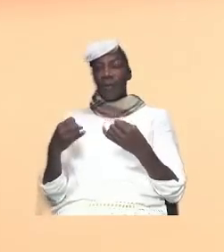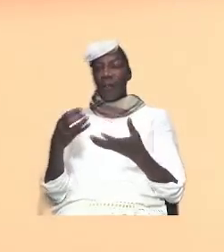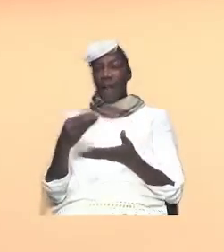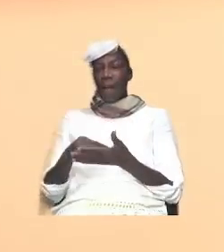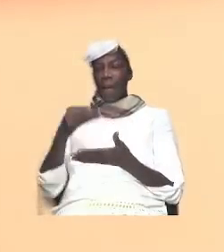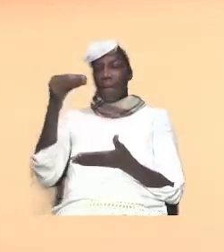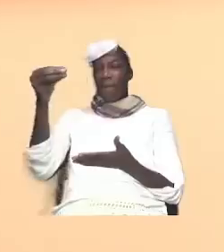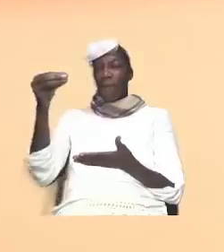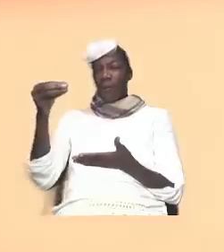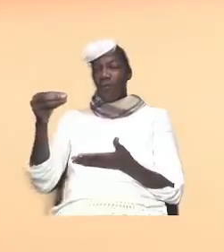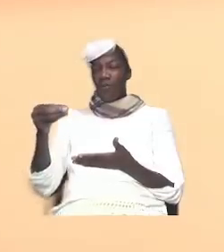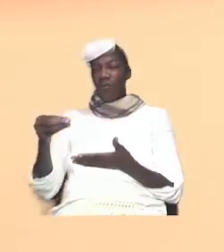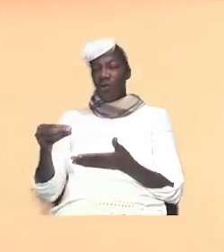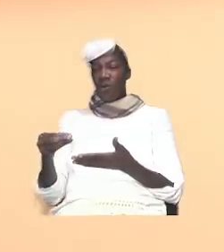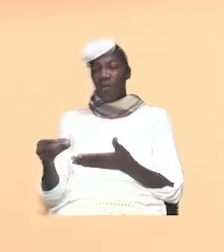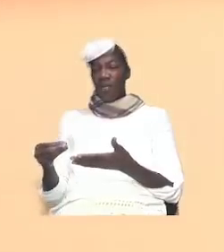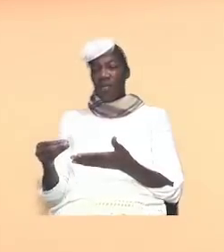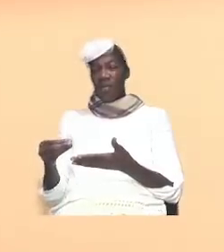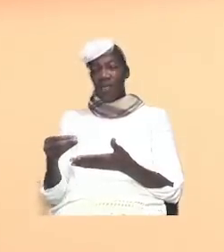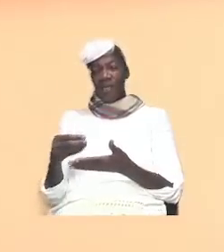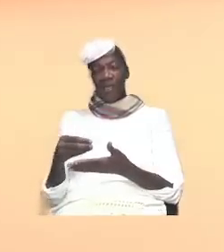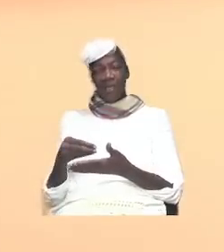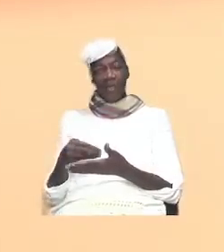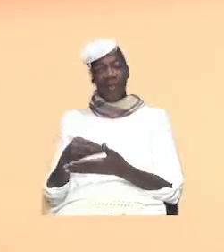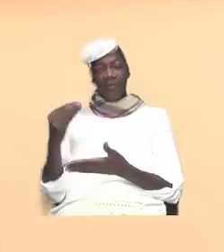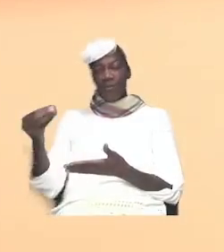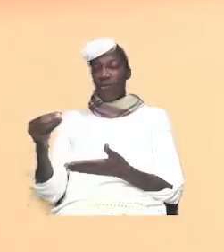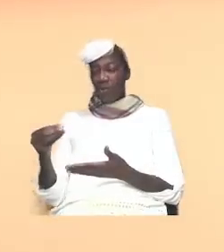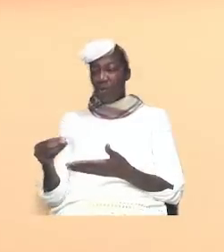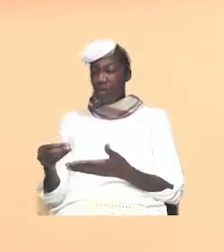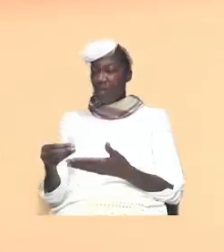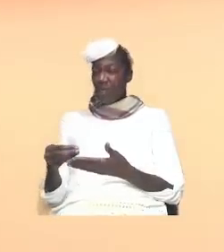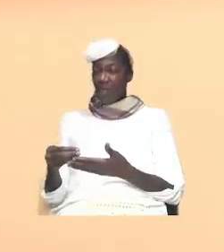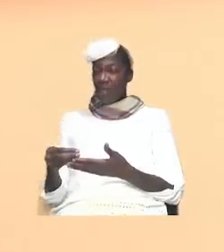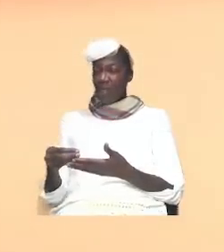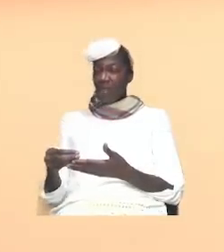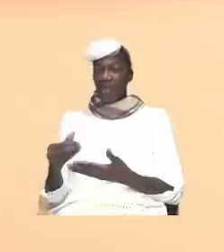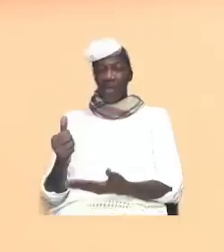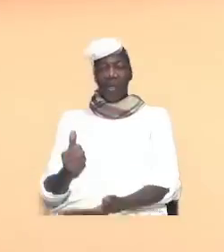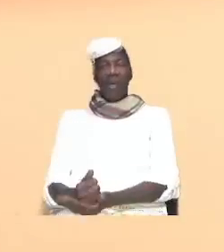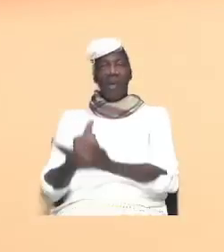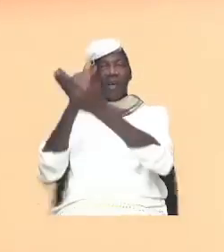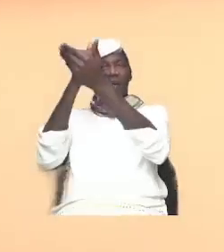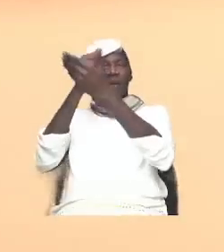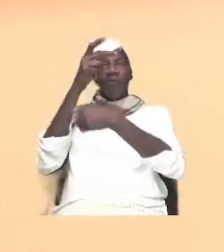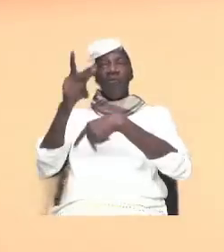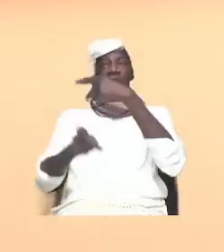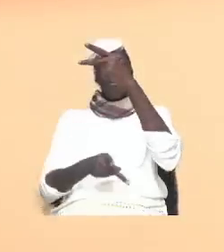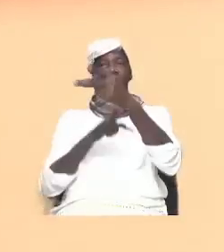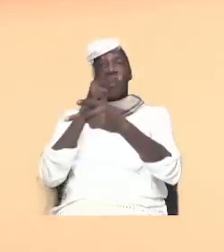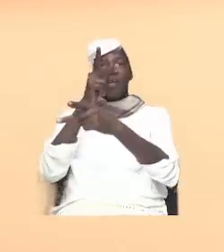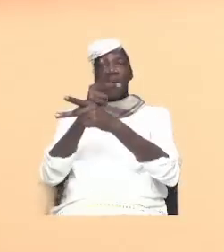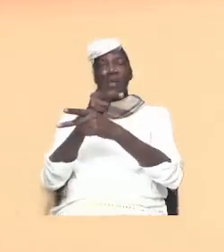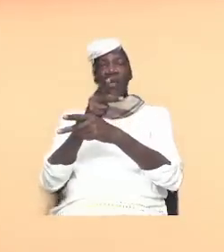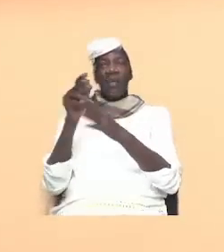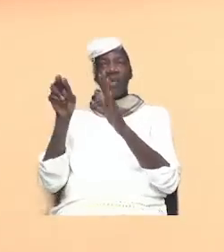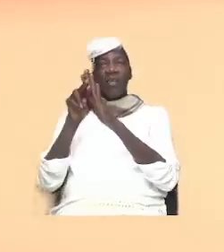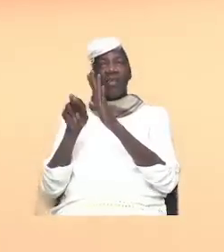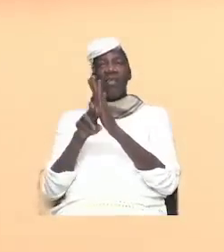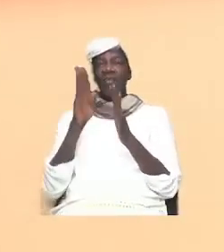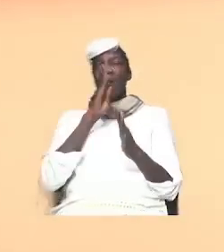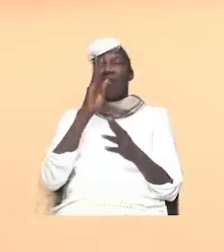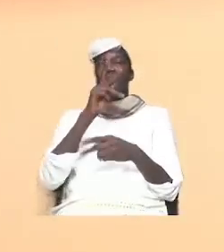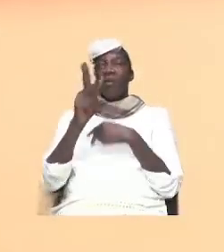generosity, our hospitality and kindness. Be